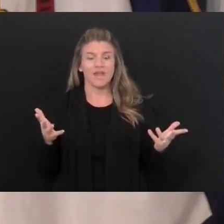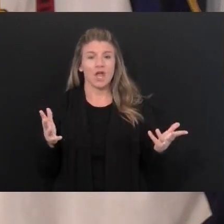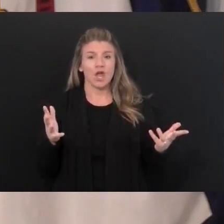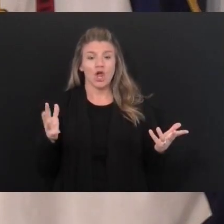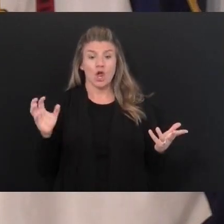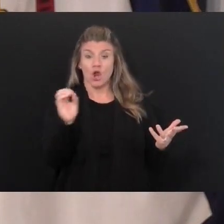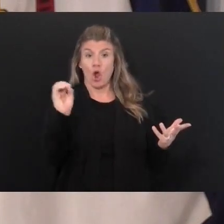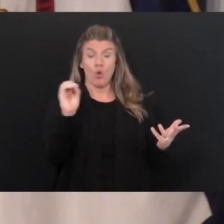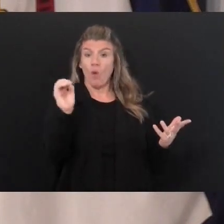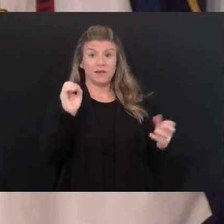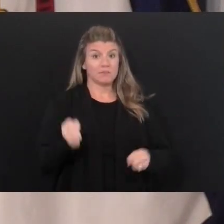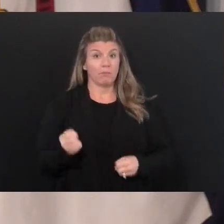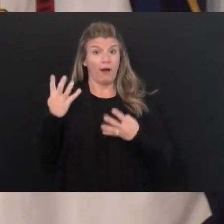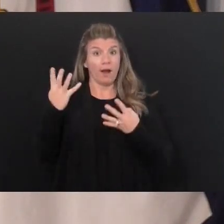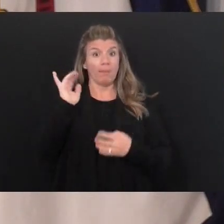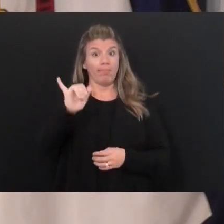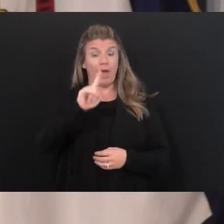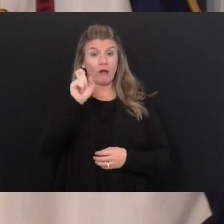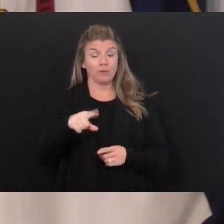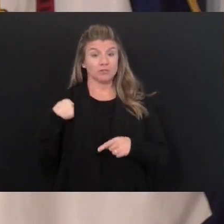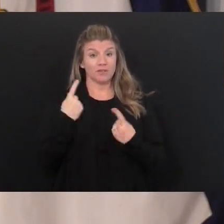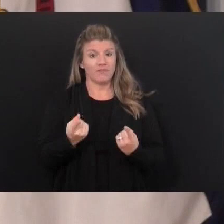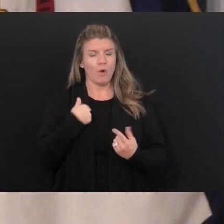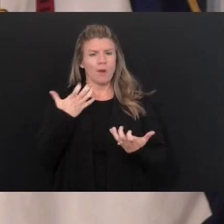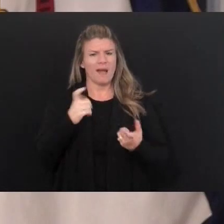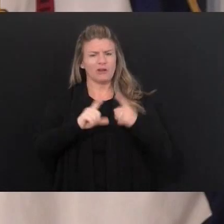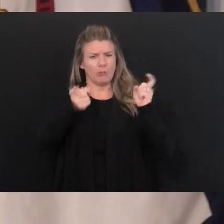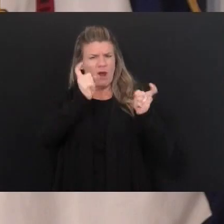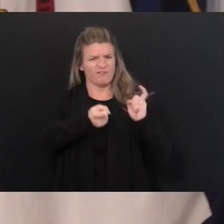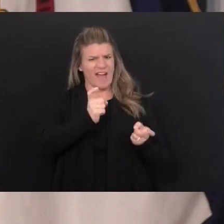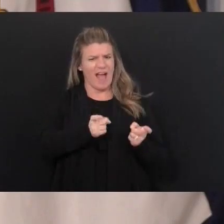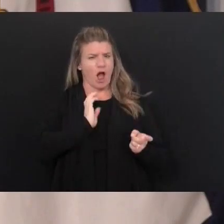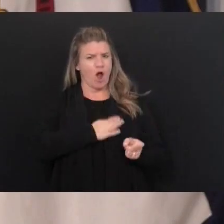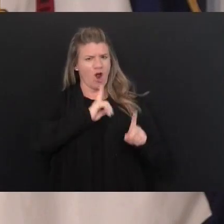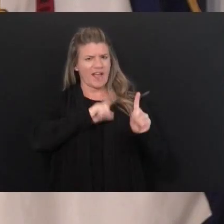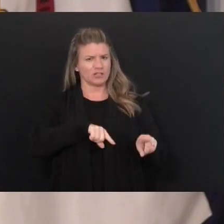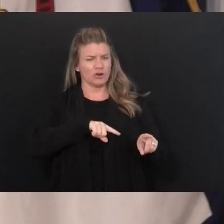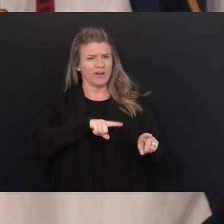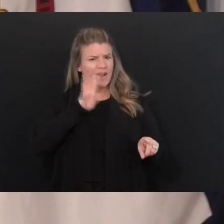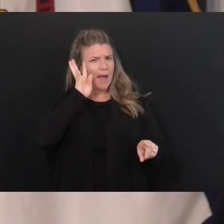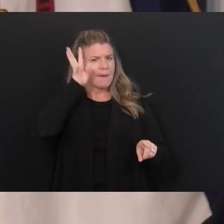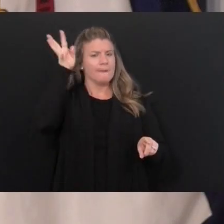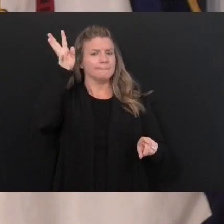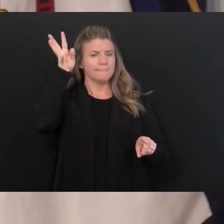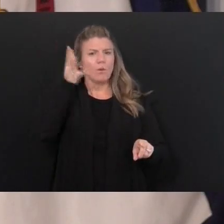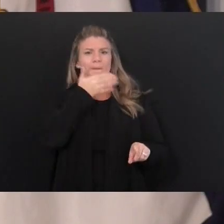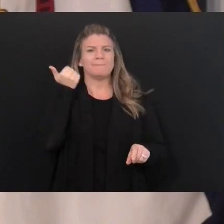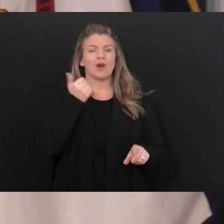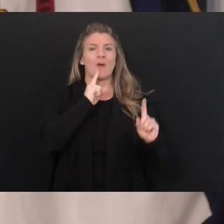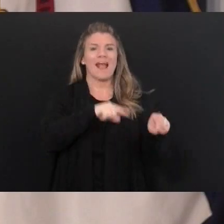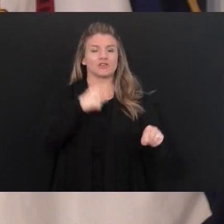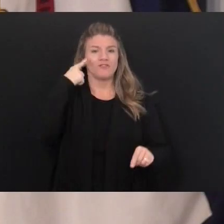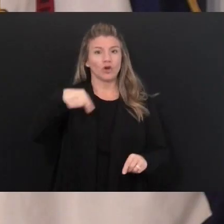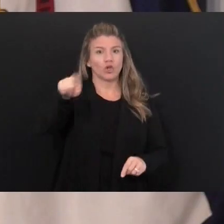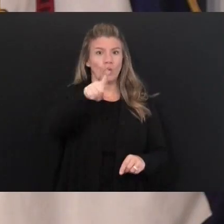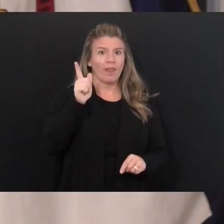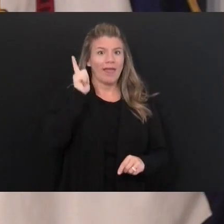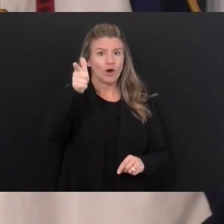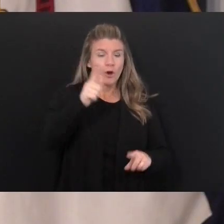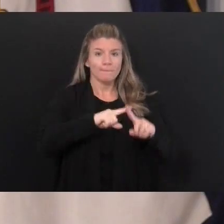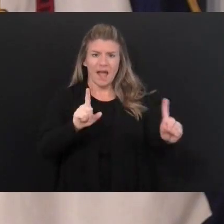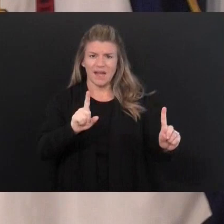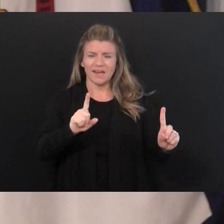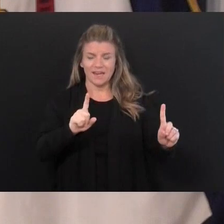nobody's brought that question to us, and we may have to modify and come up with a better answer to that and everything. But,